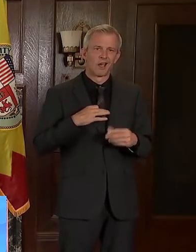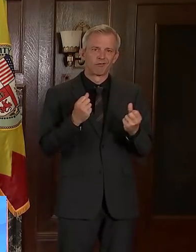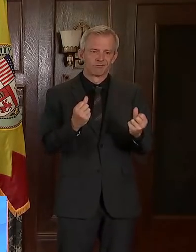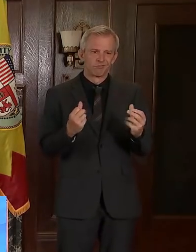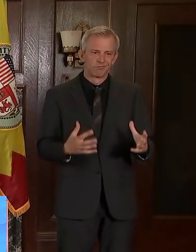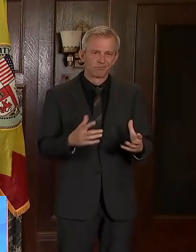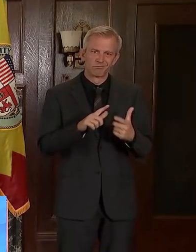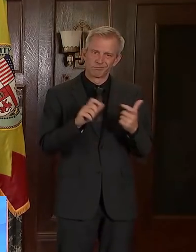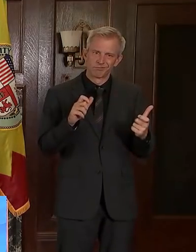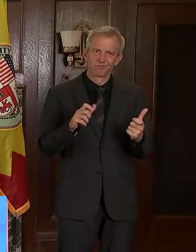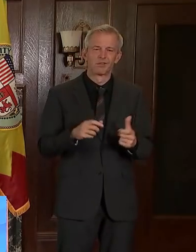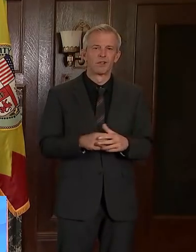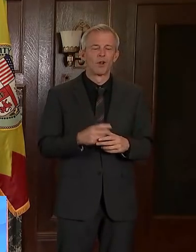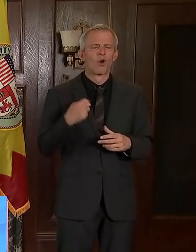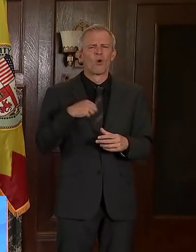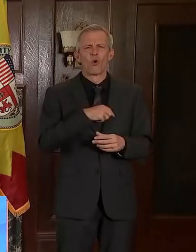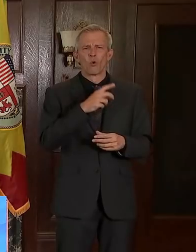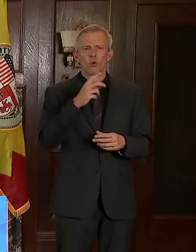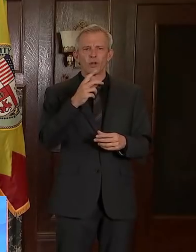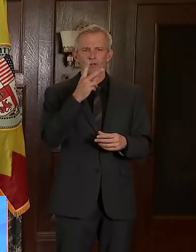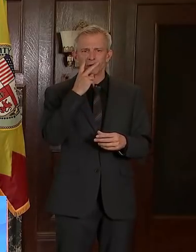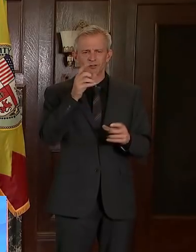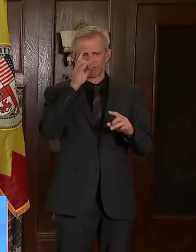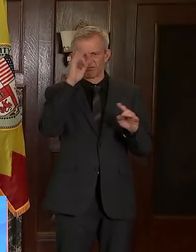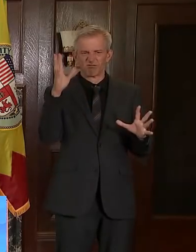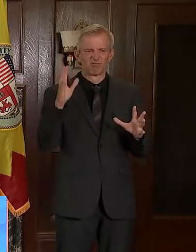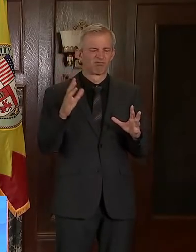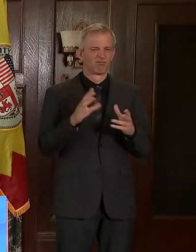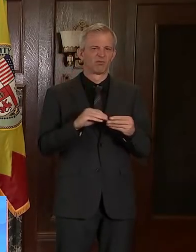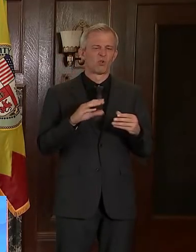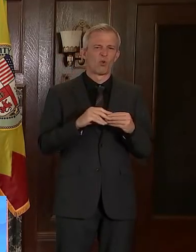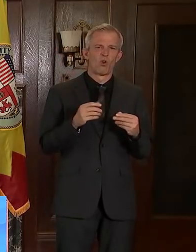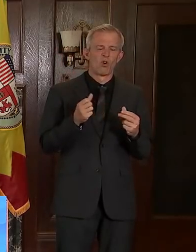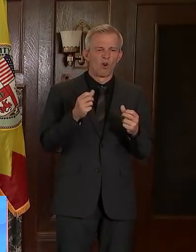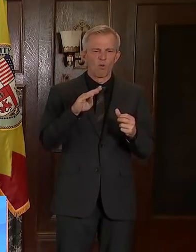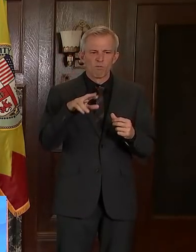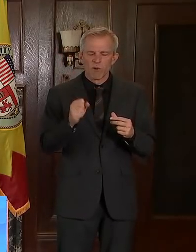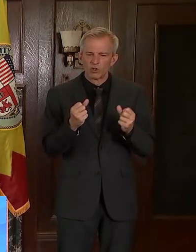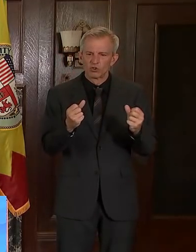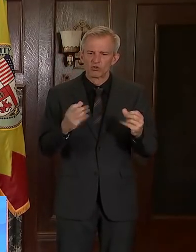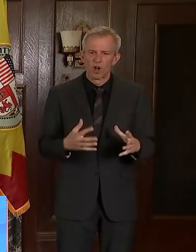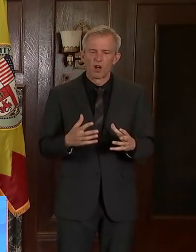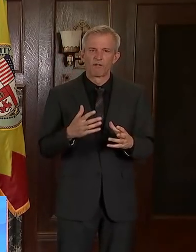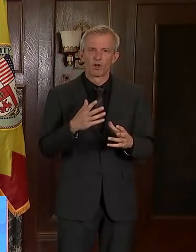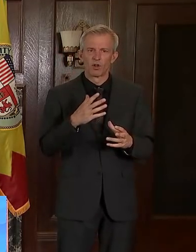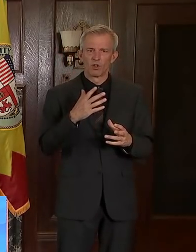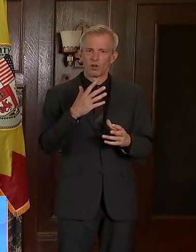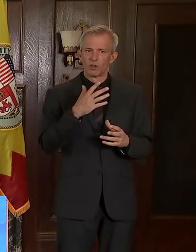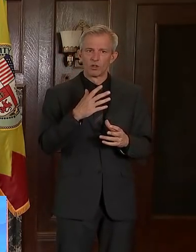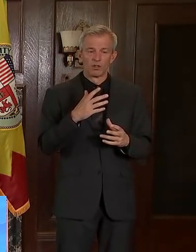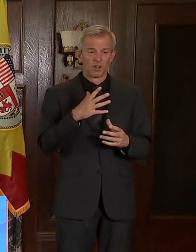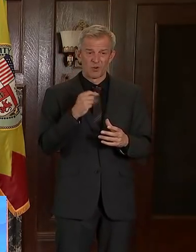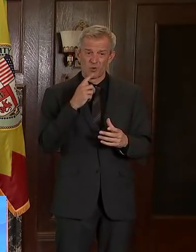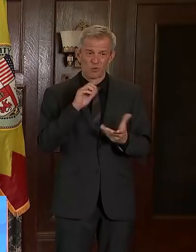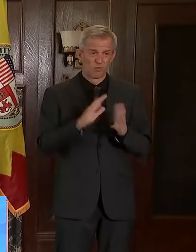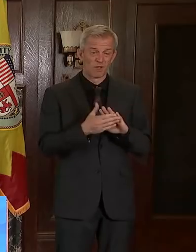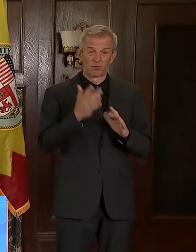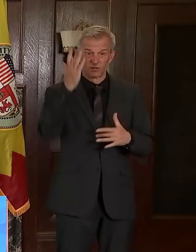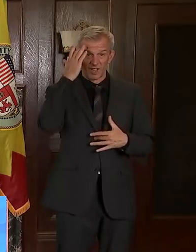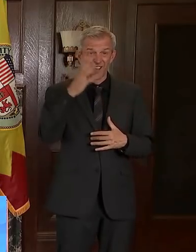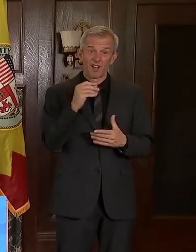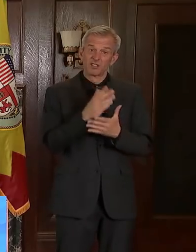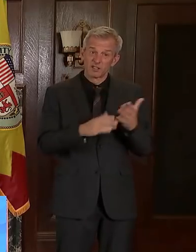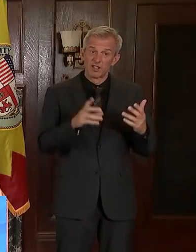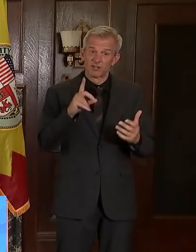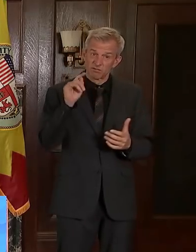seen tragic stories of transit operators, the bus drivers and rail operators who've become sick, and even some in other cities who have lost their